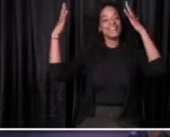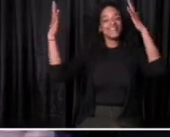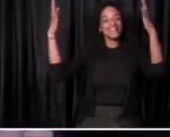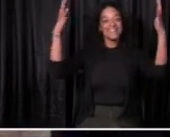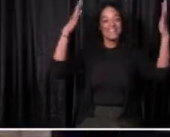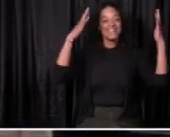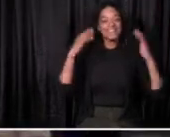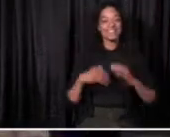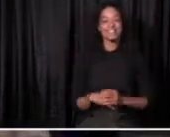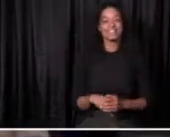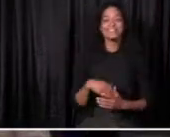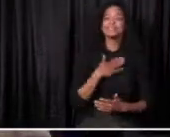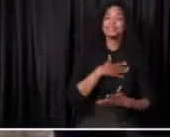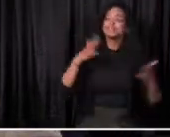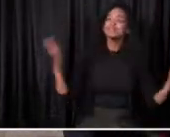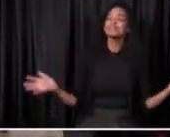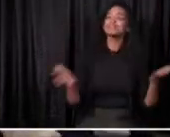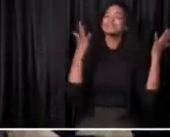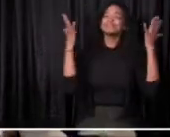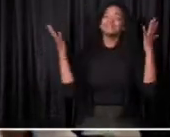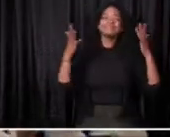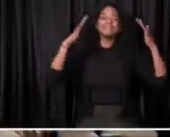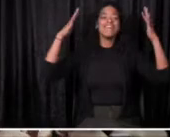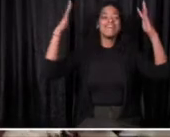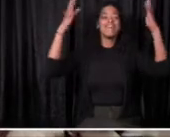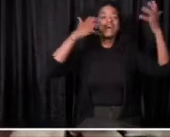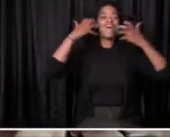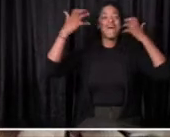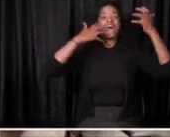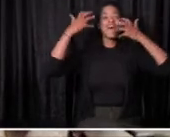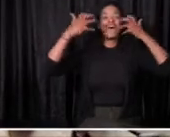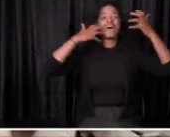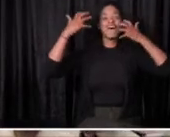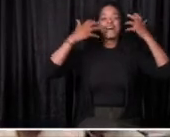Please shout. Please wave your arms.